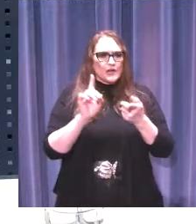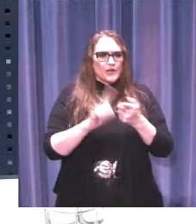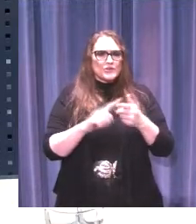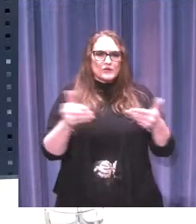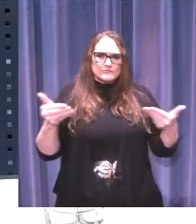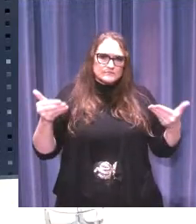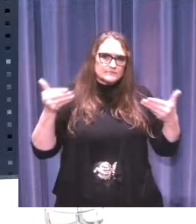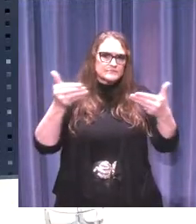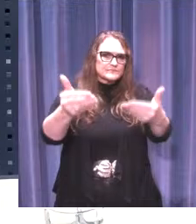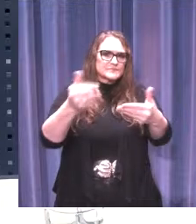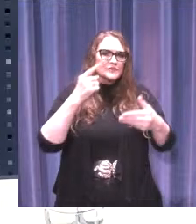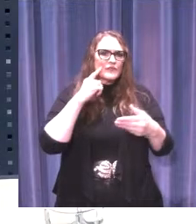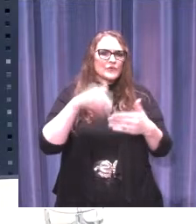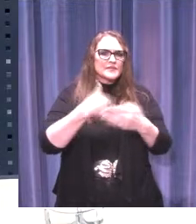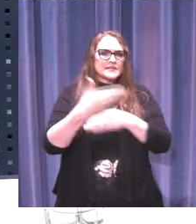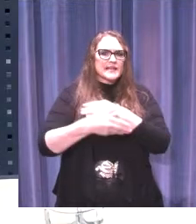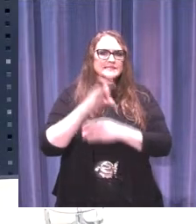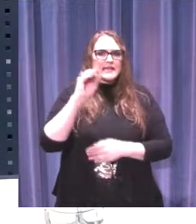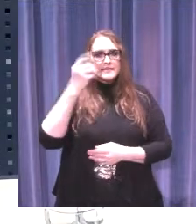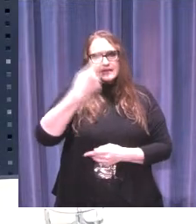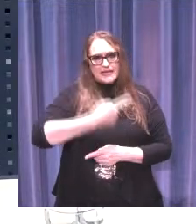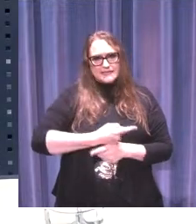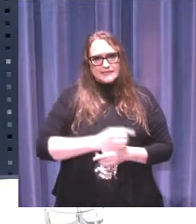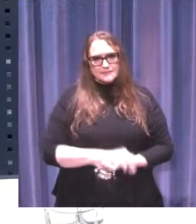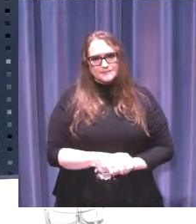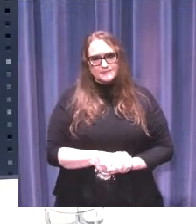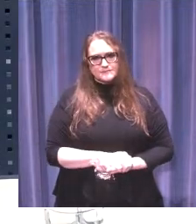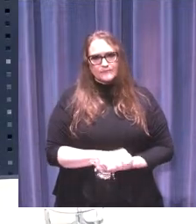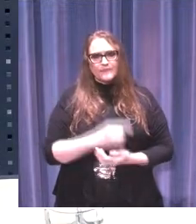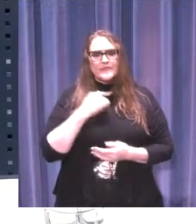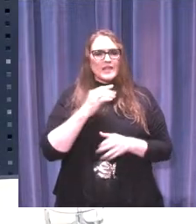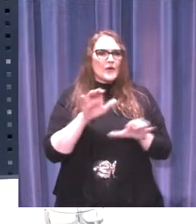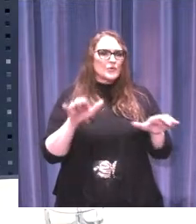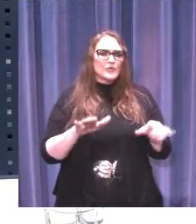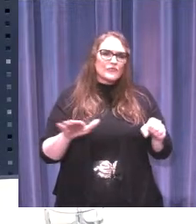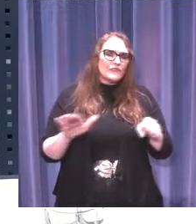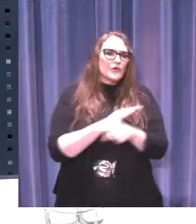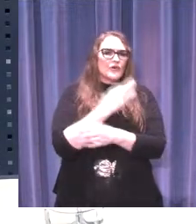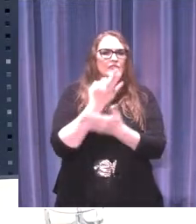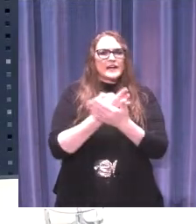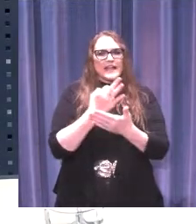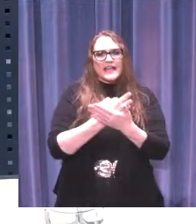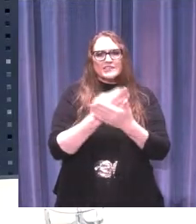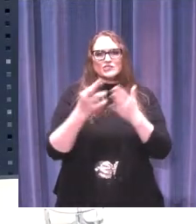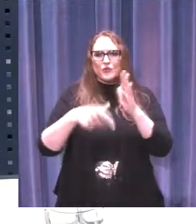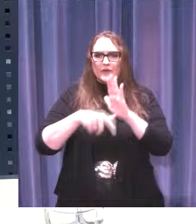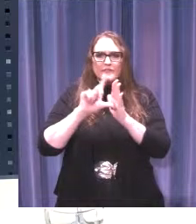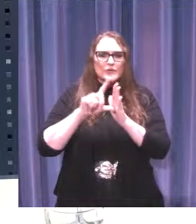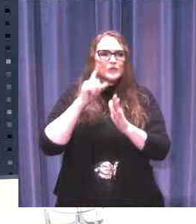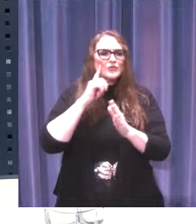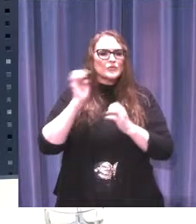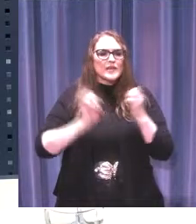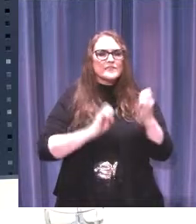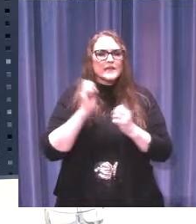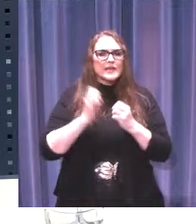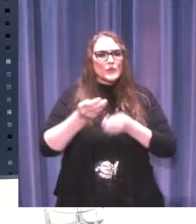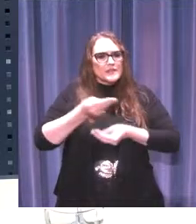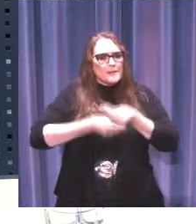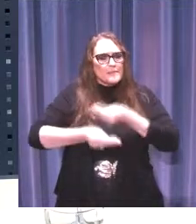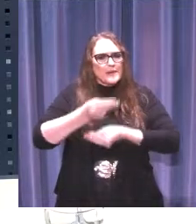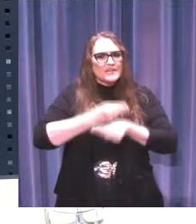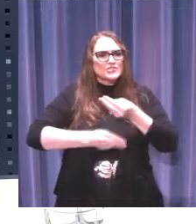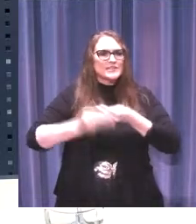forward over the next 90 days. I would do a full financial review to evaluate the budget, and